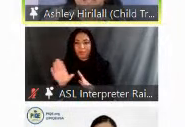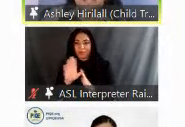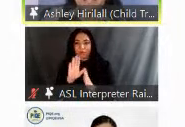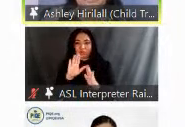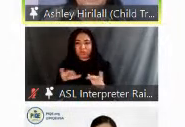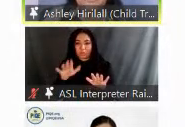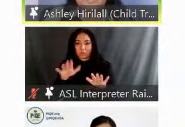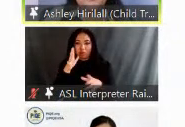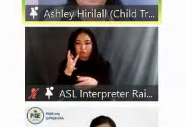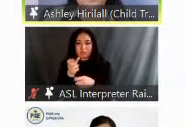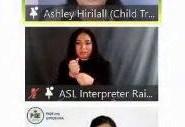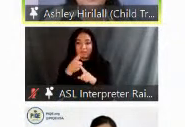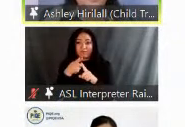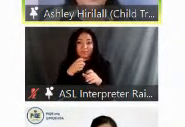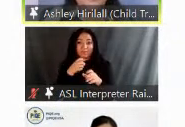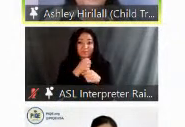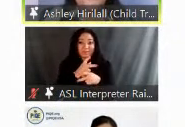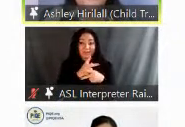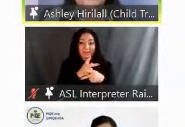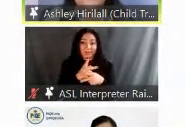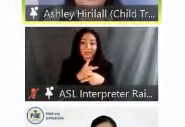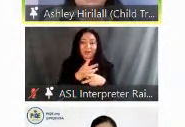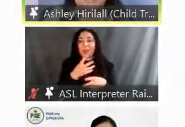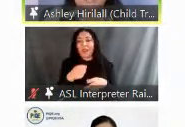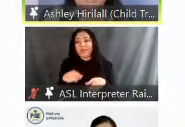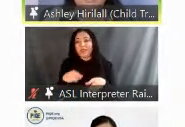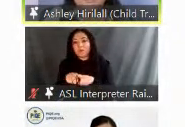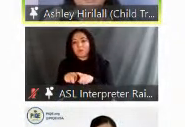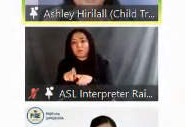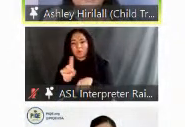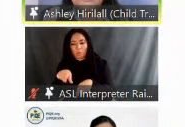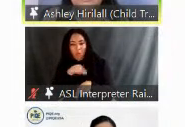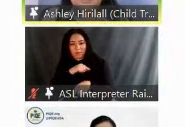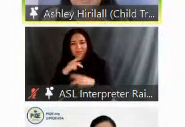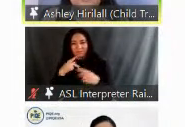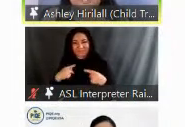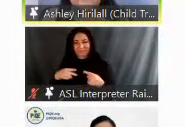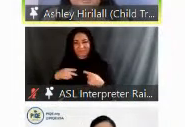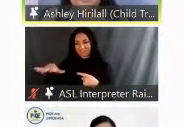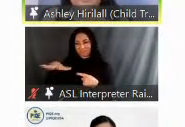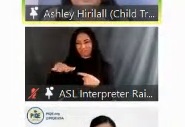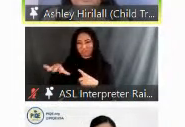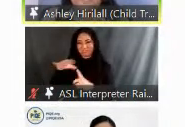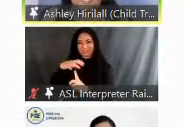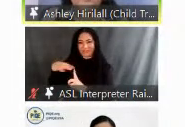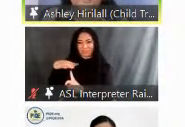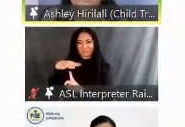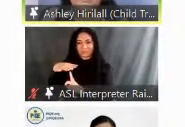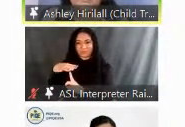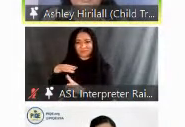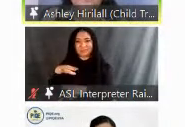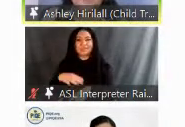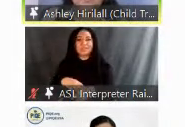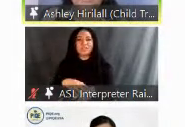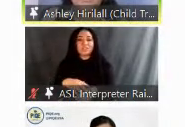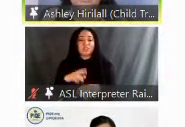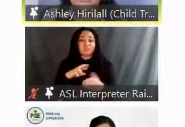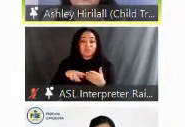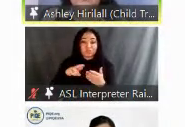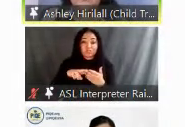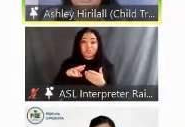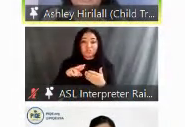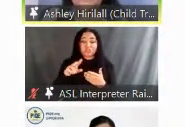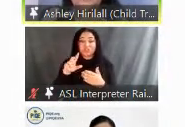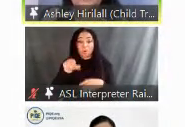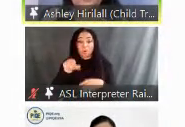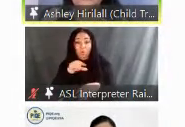receive from the caregiver, as well as the quality of the physical setting. Research on parent preferences for quality